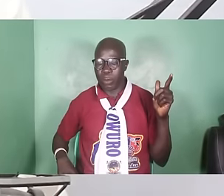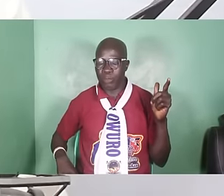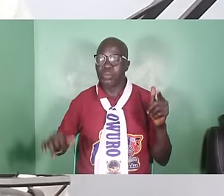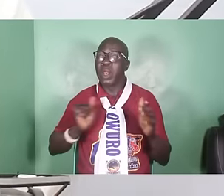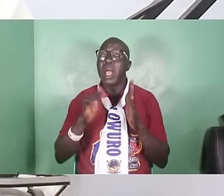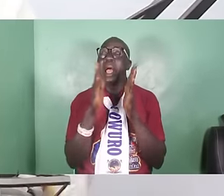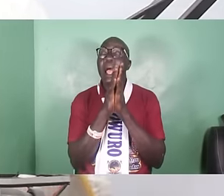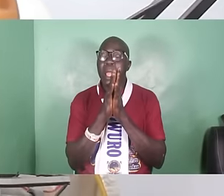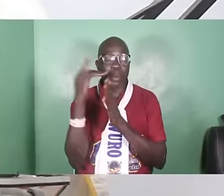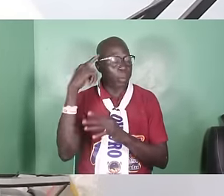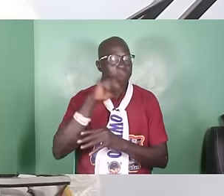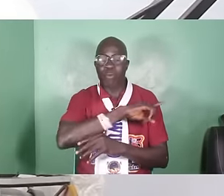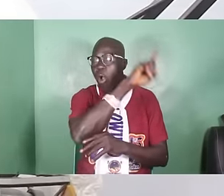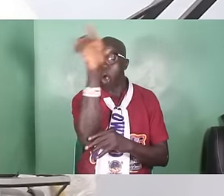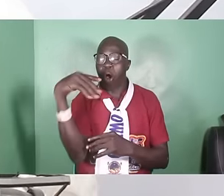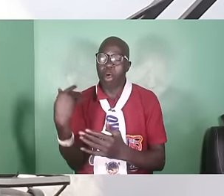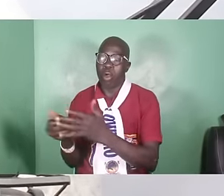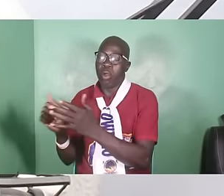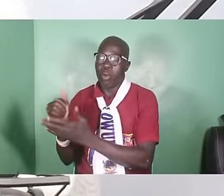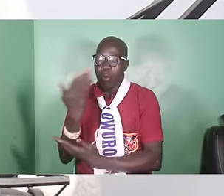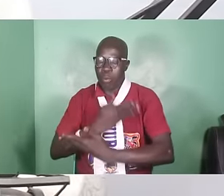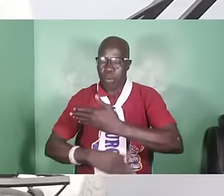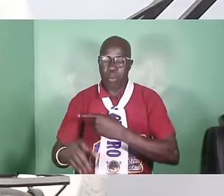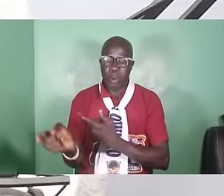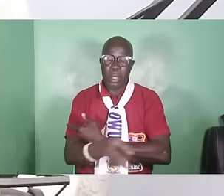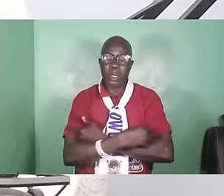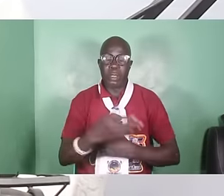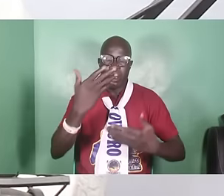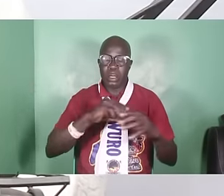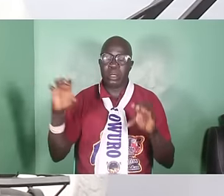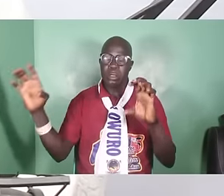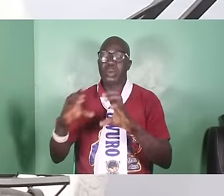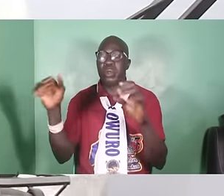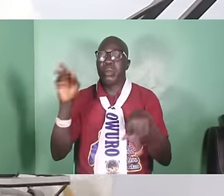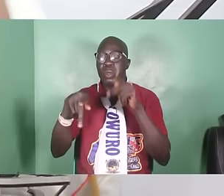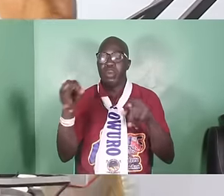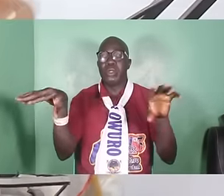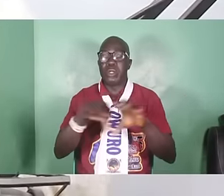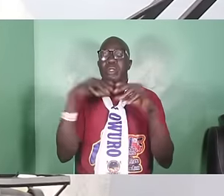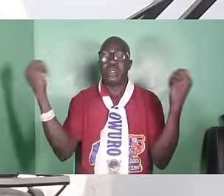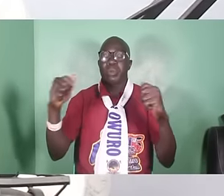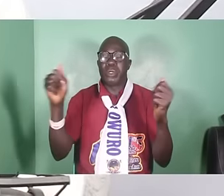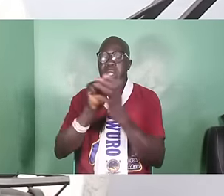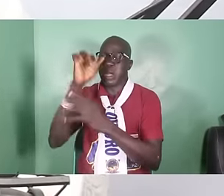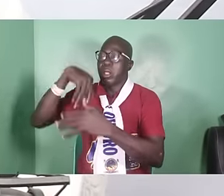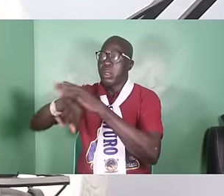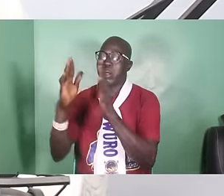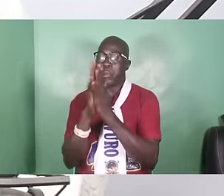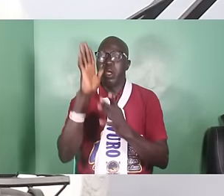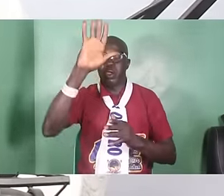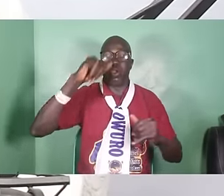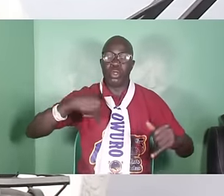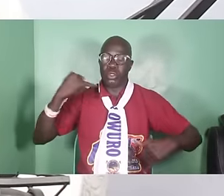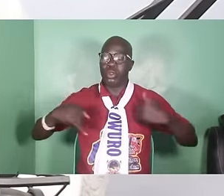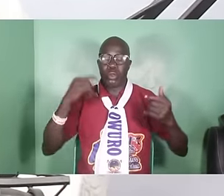Mo gbadura fun gbogbo eyan lojo bi oni. Only wedding anniversary. The people celebrating our anniversary. I pray that ayore